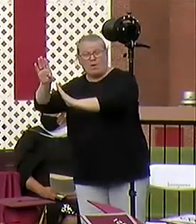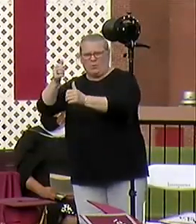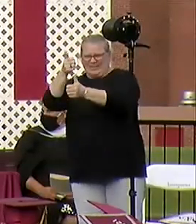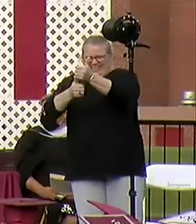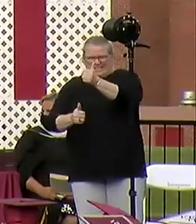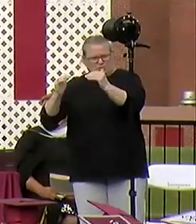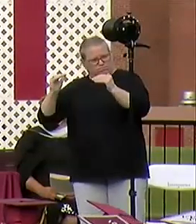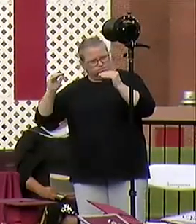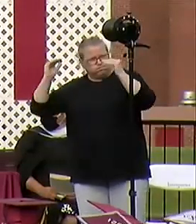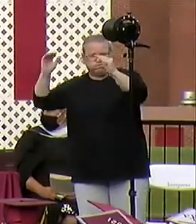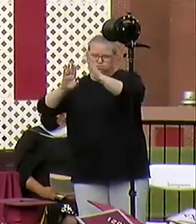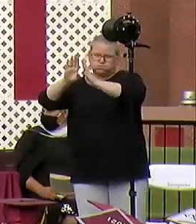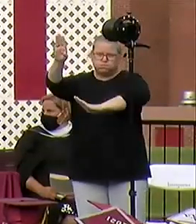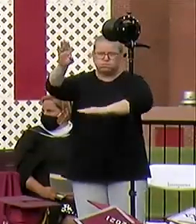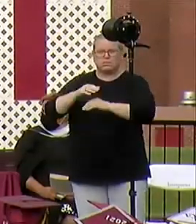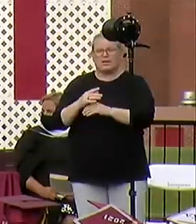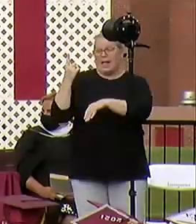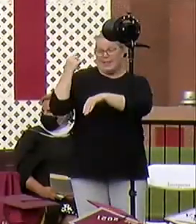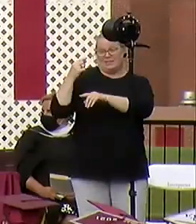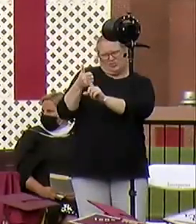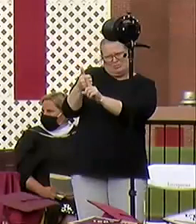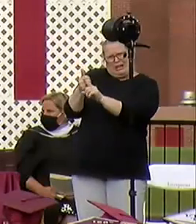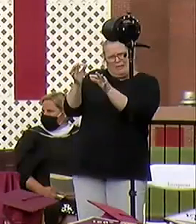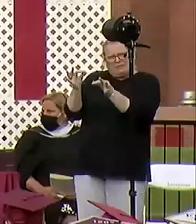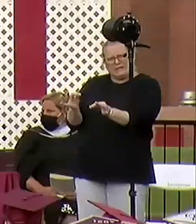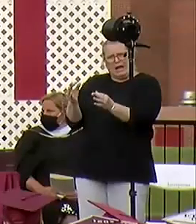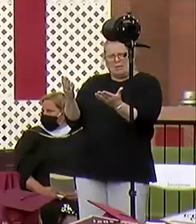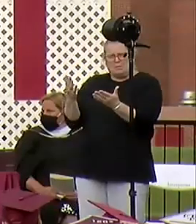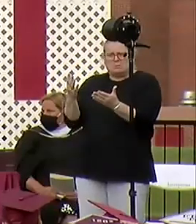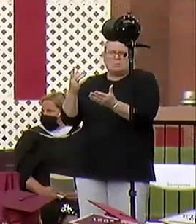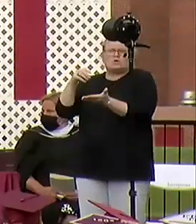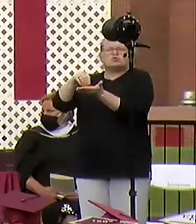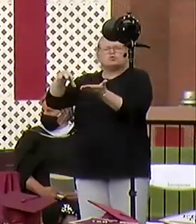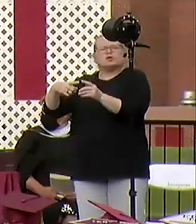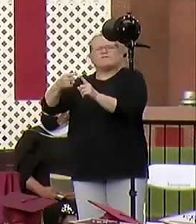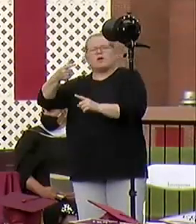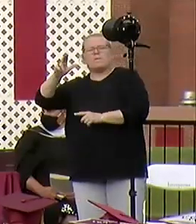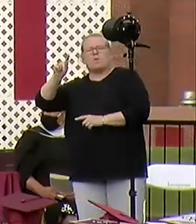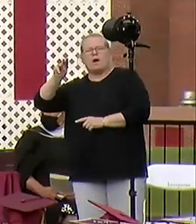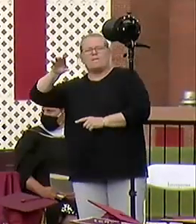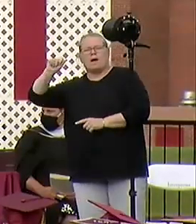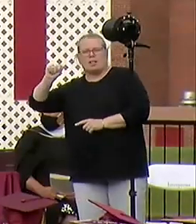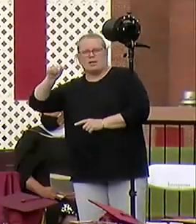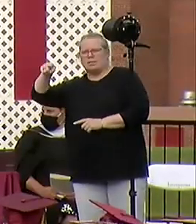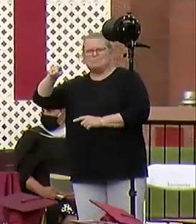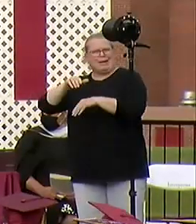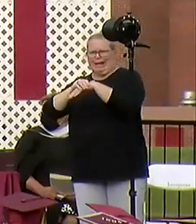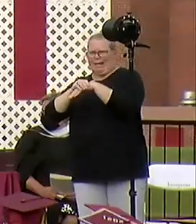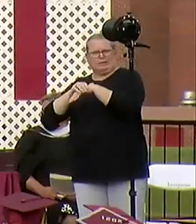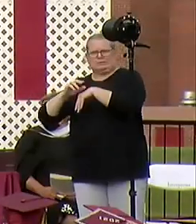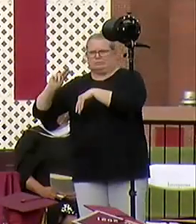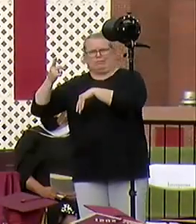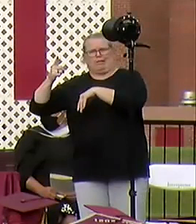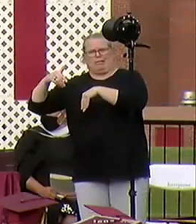at the highest level. And last year, on his own accord, he helped a student from Guatemala who spoke very little English, using